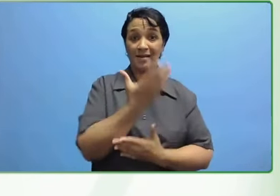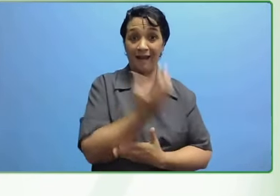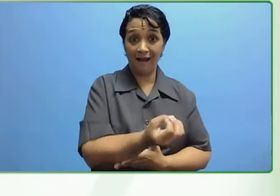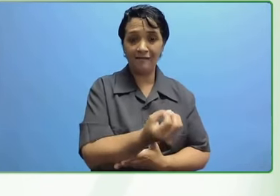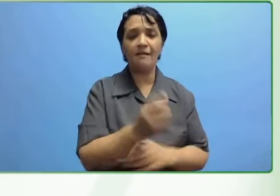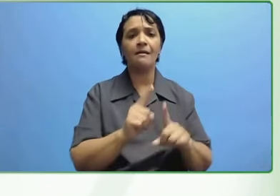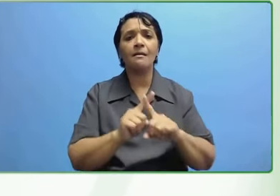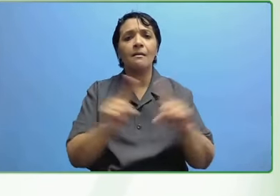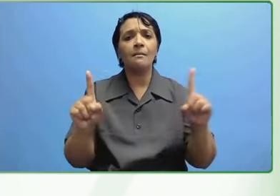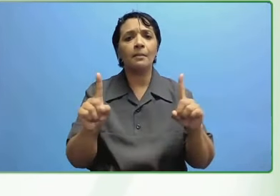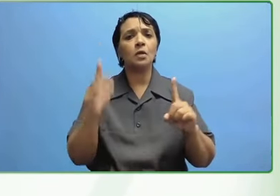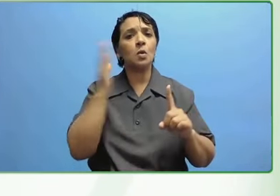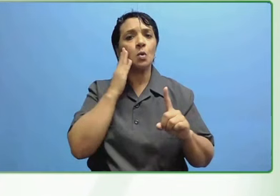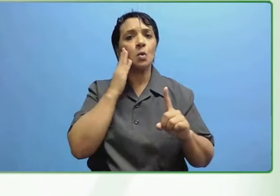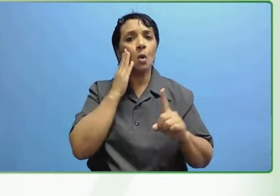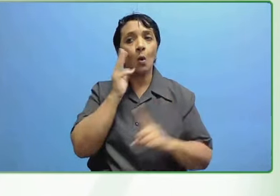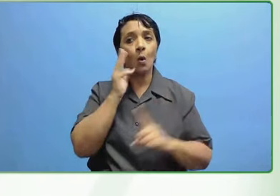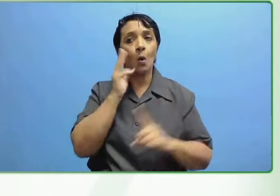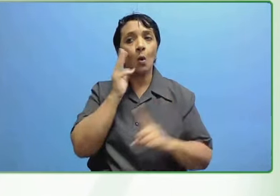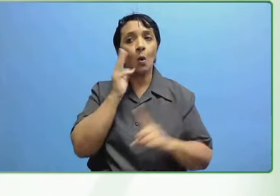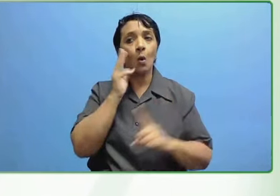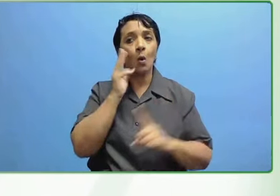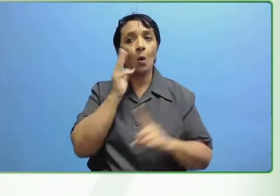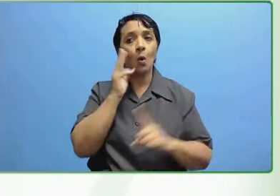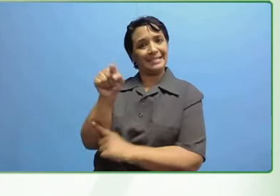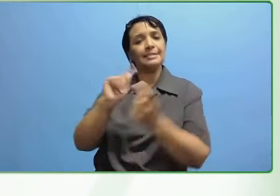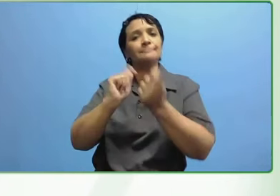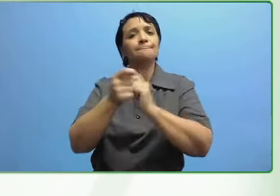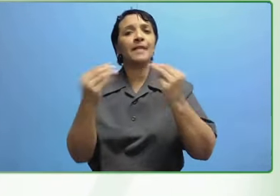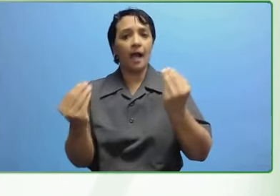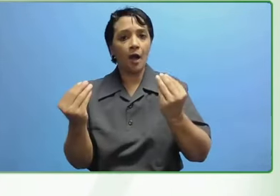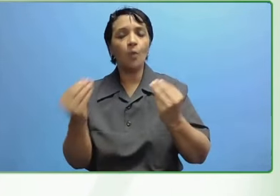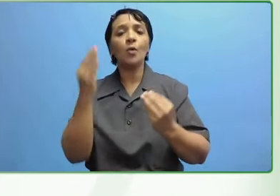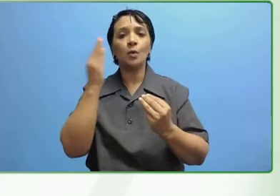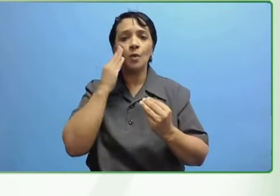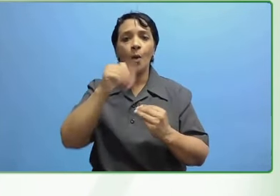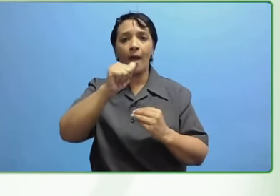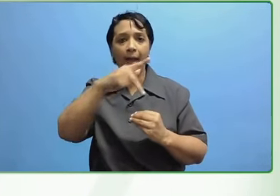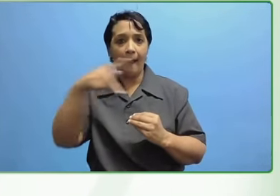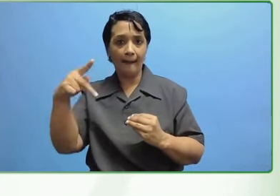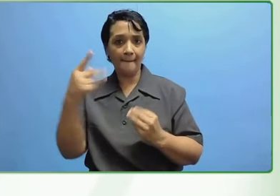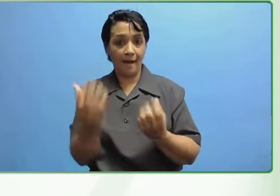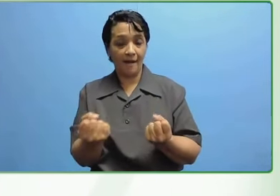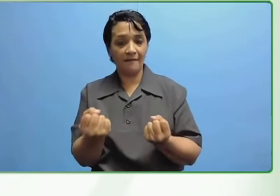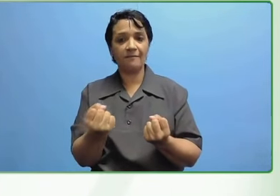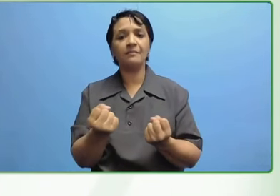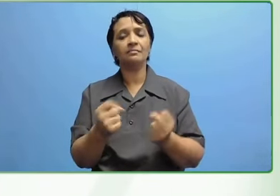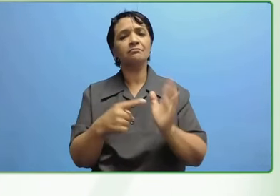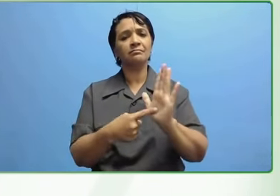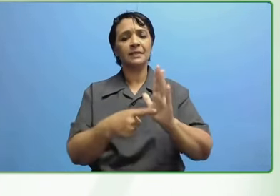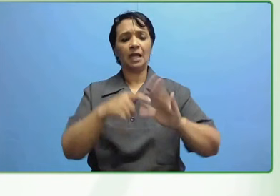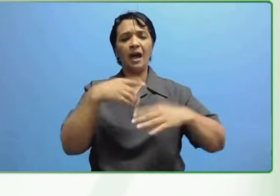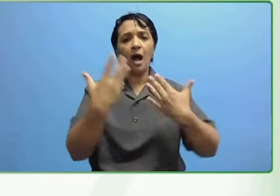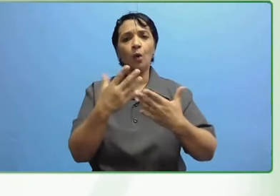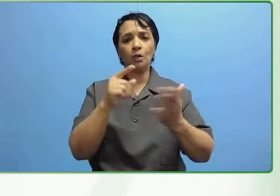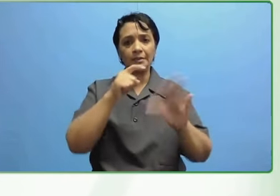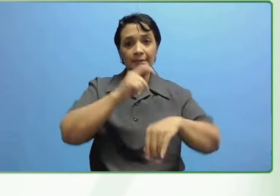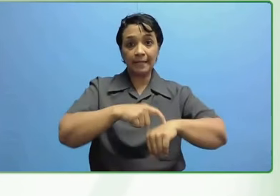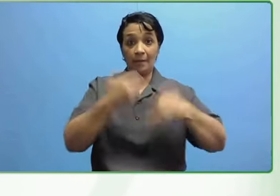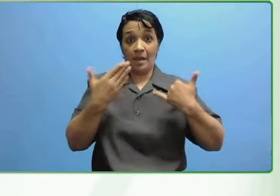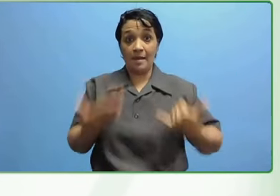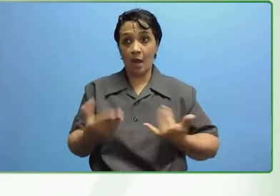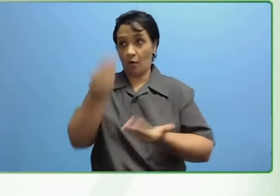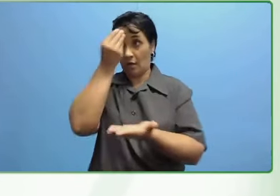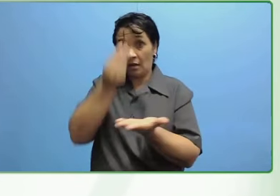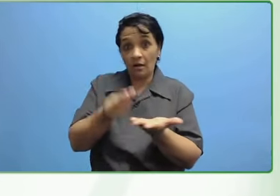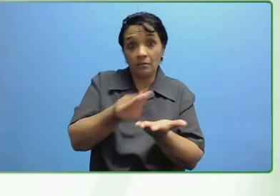about websites, it's about mobile apps, and so forth. Real-time information, this needs to be also accessible.